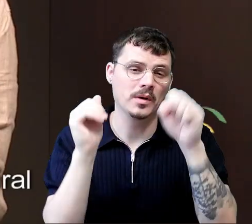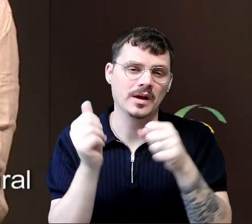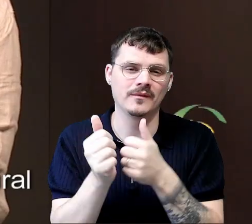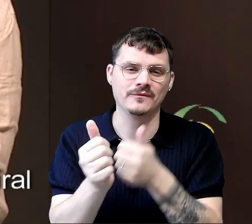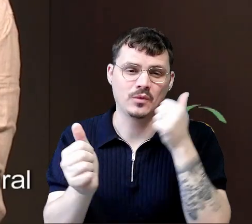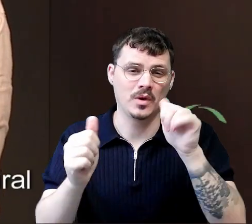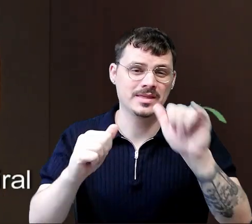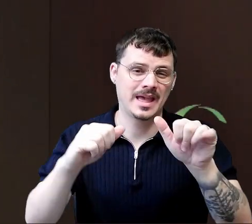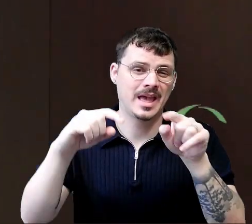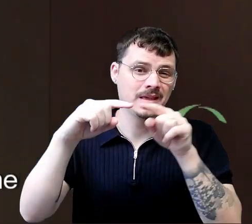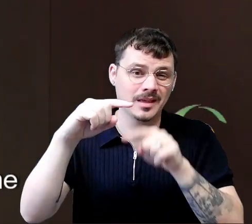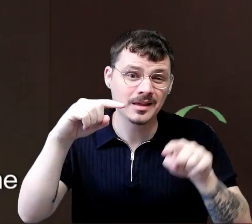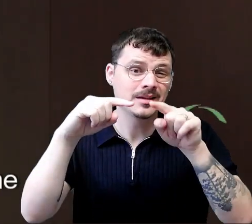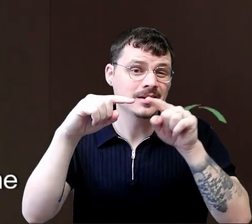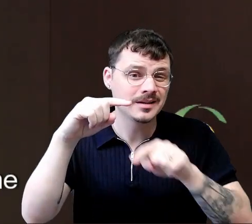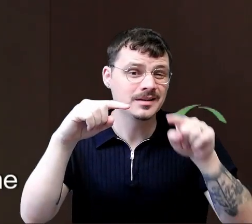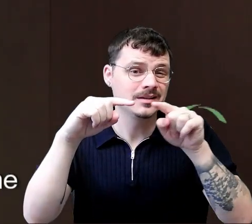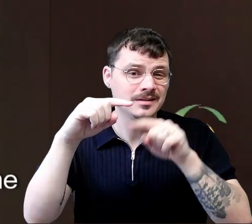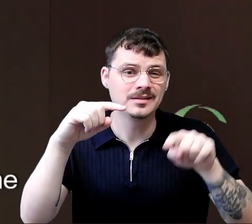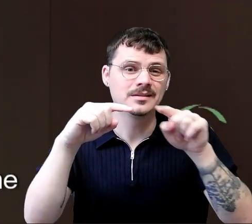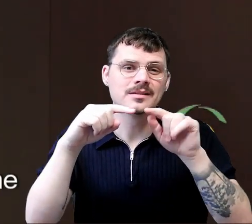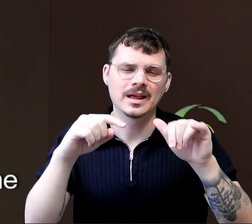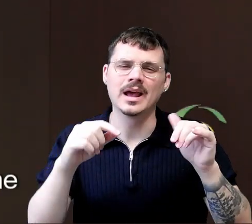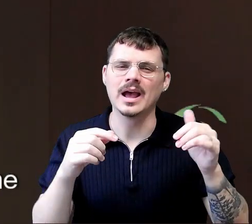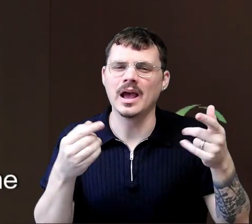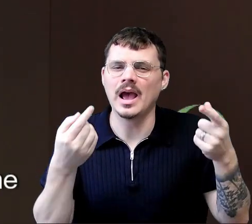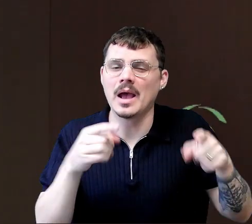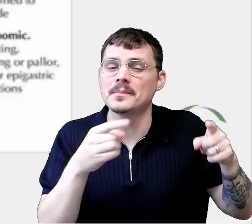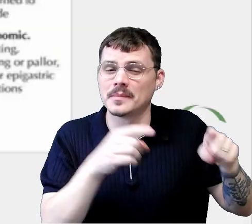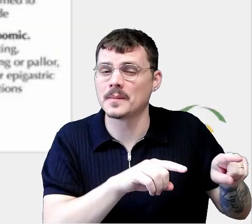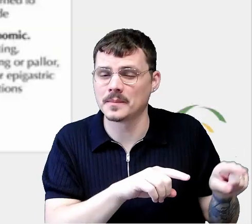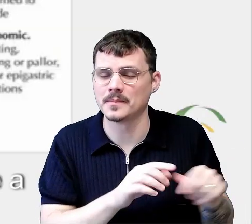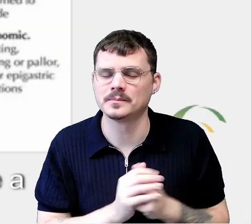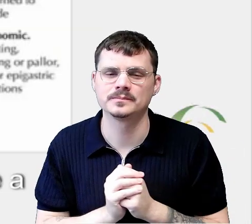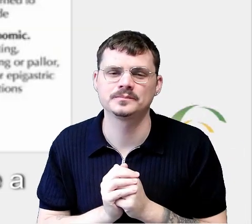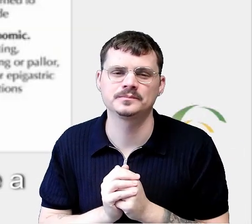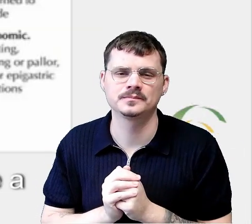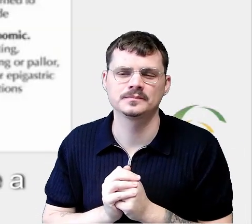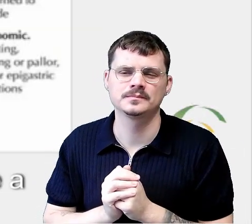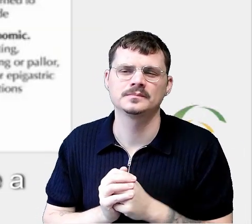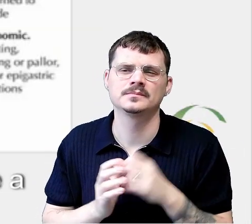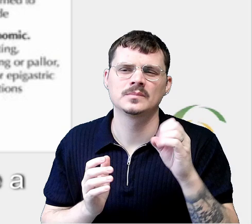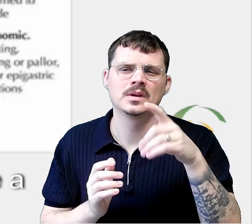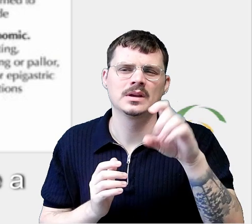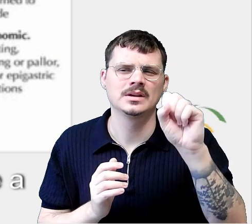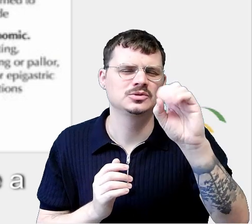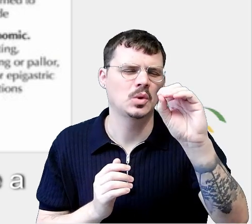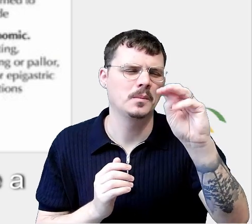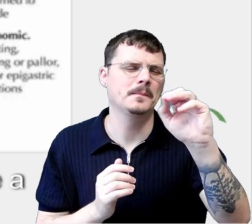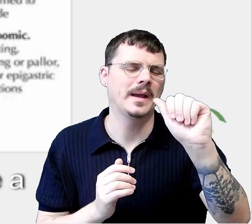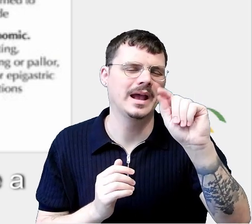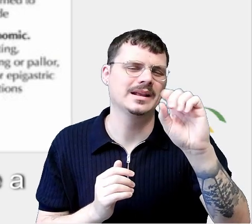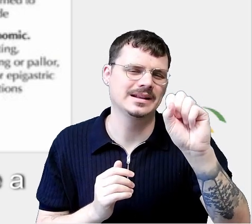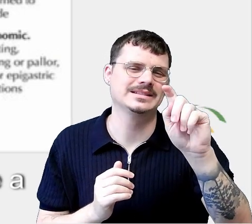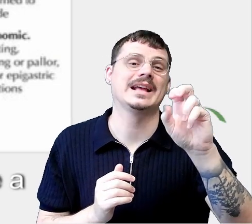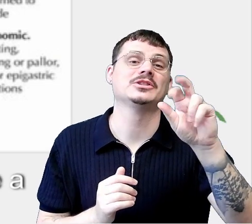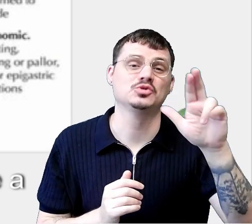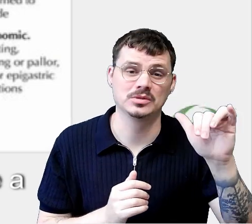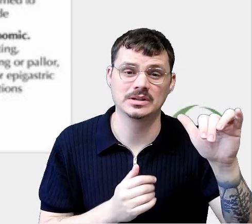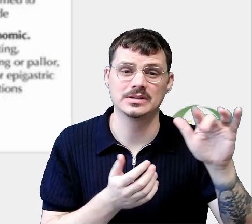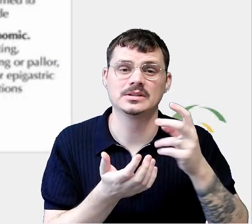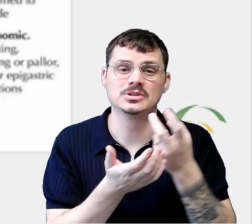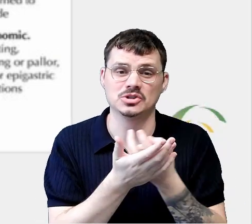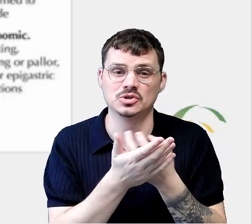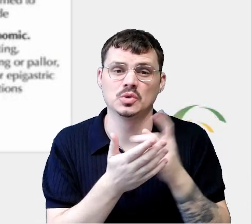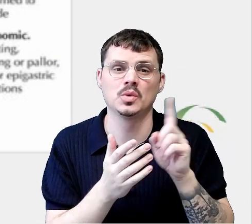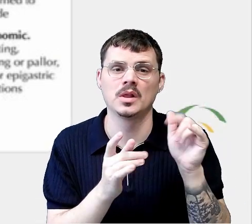of that kind of spiral that, of course, can happen from time to time. And somatosensory simple seizures, where